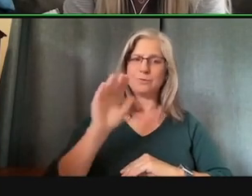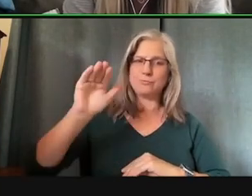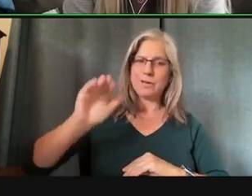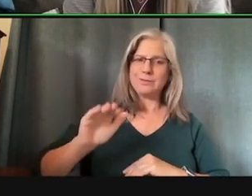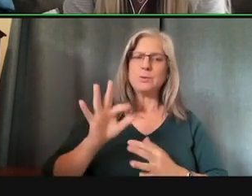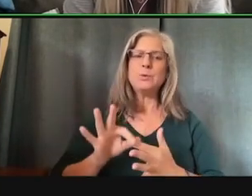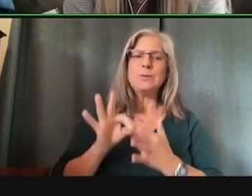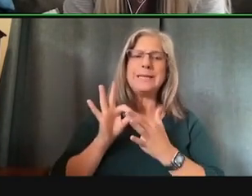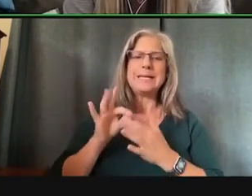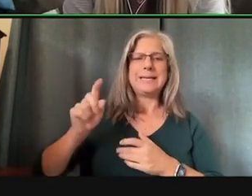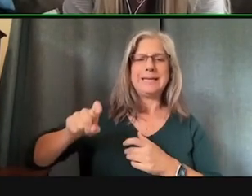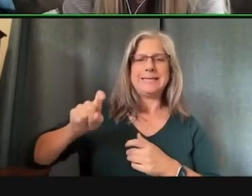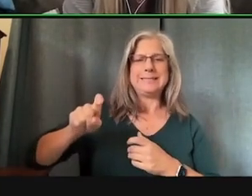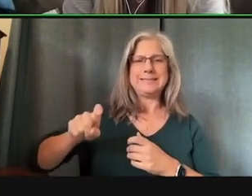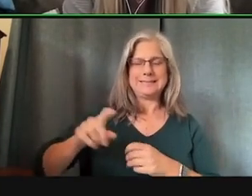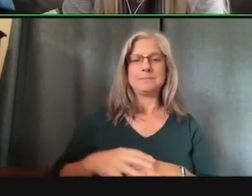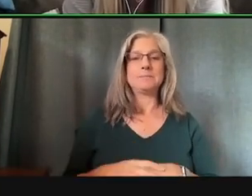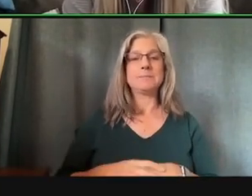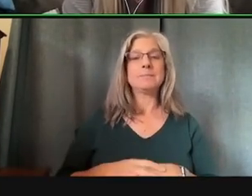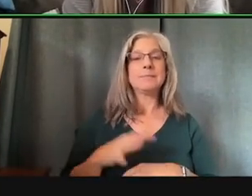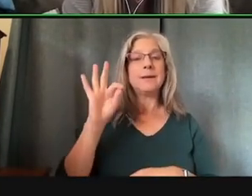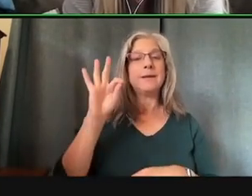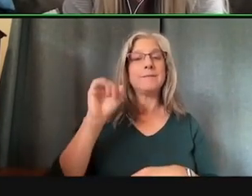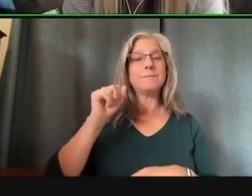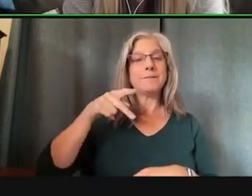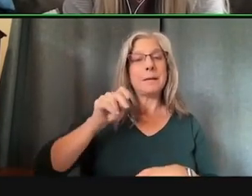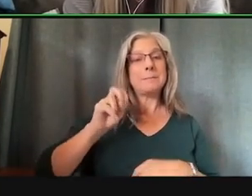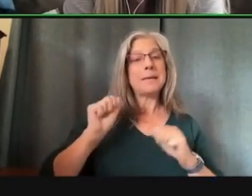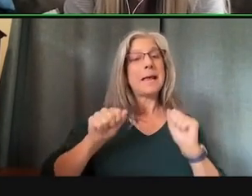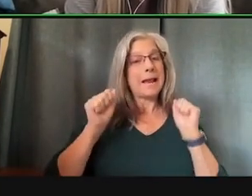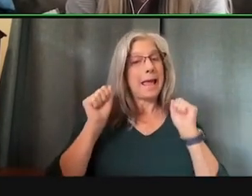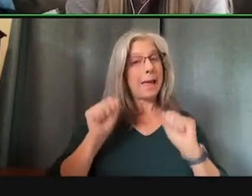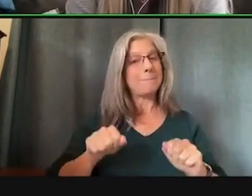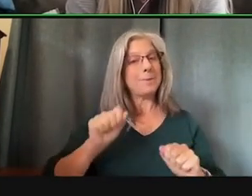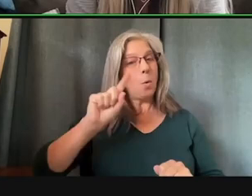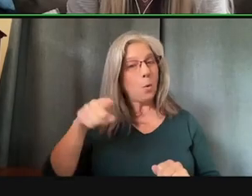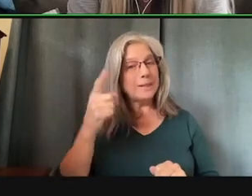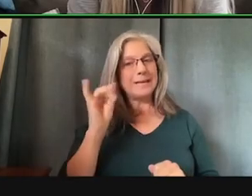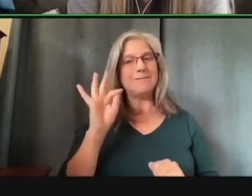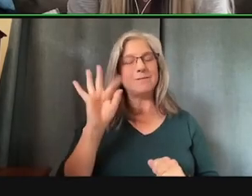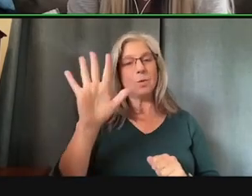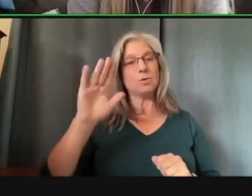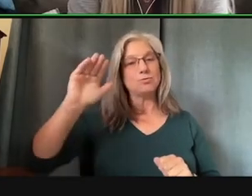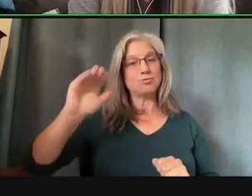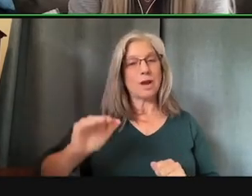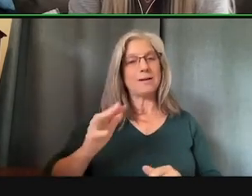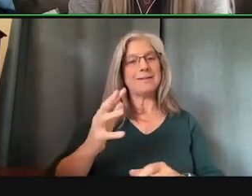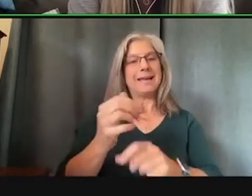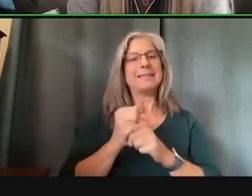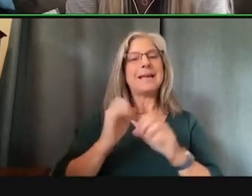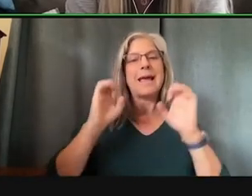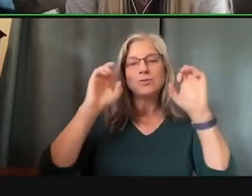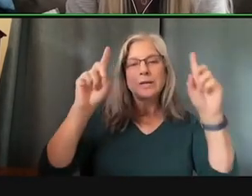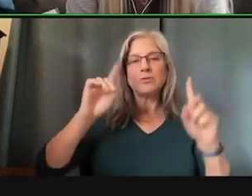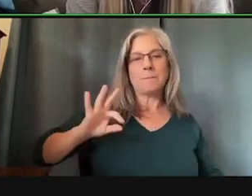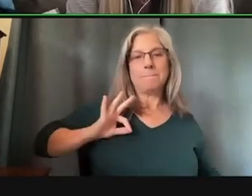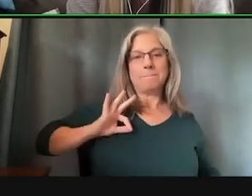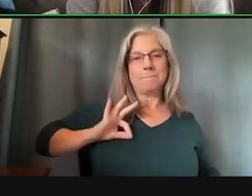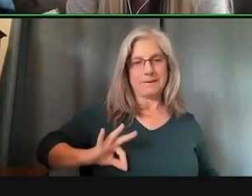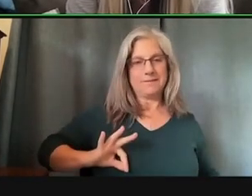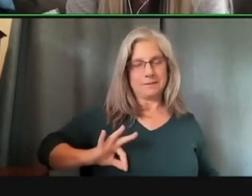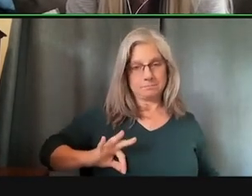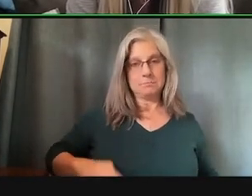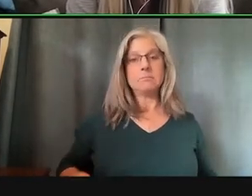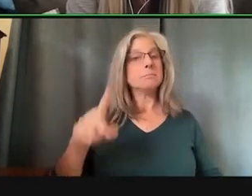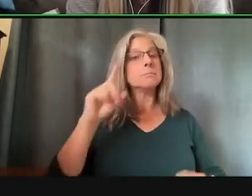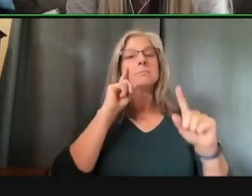needs. And FAPE can only happen if your child is receiving an educational benefit. The